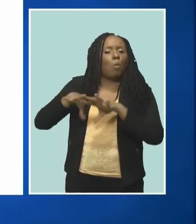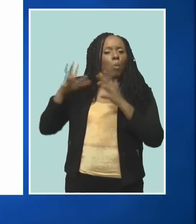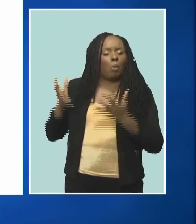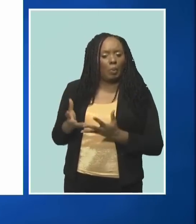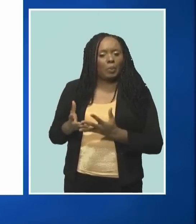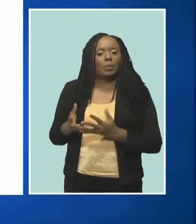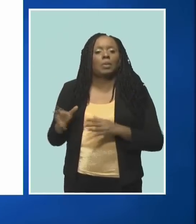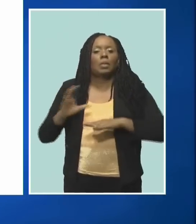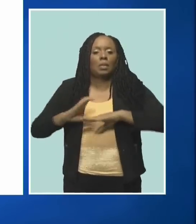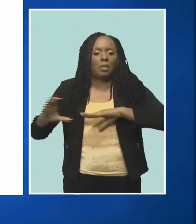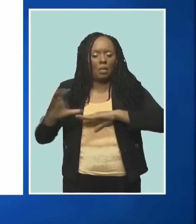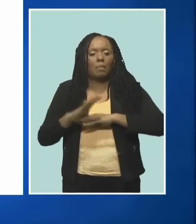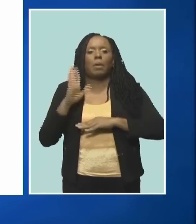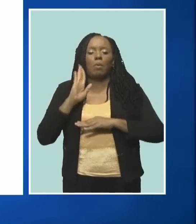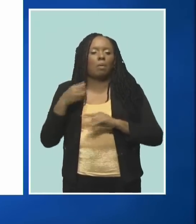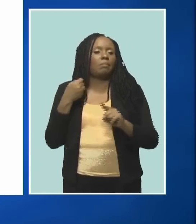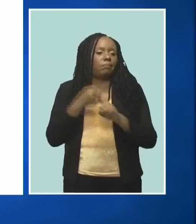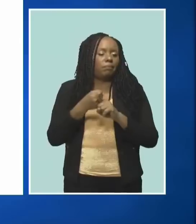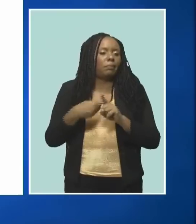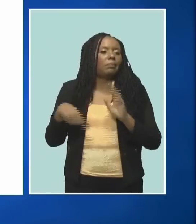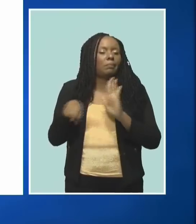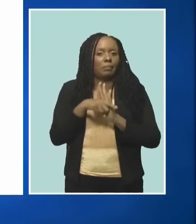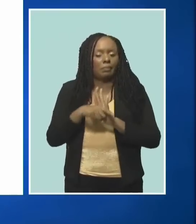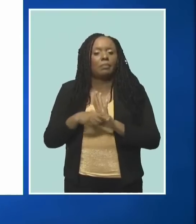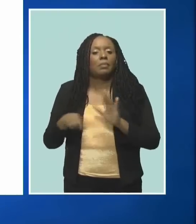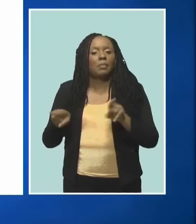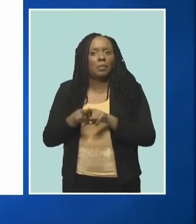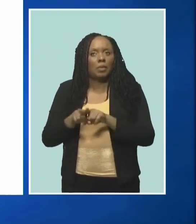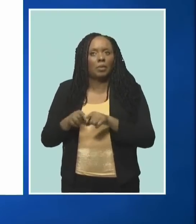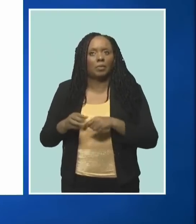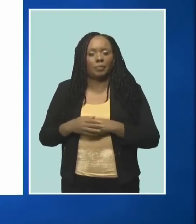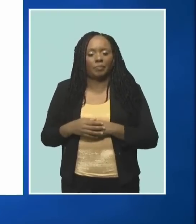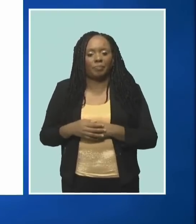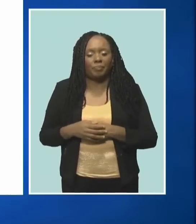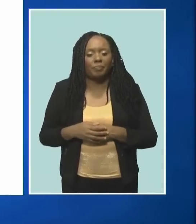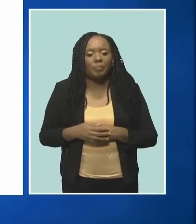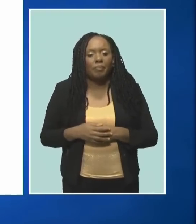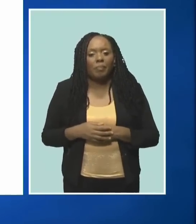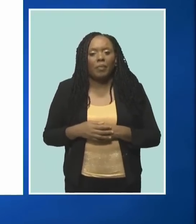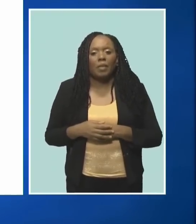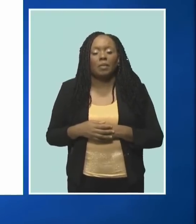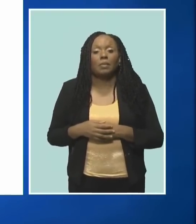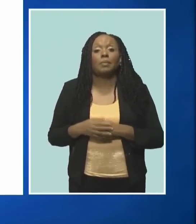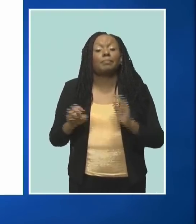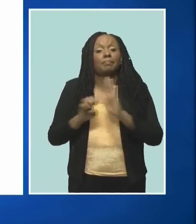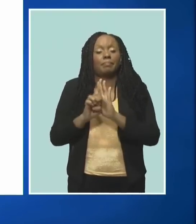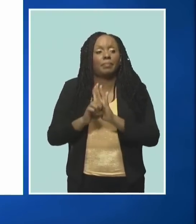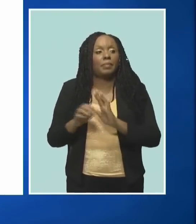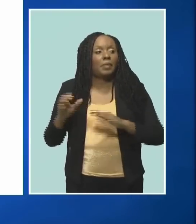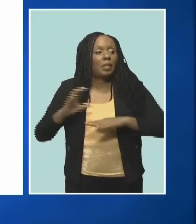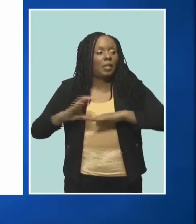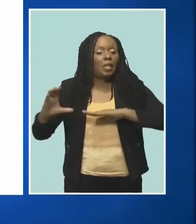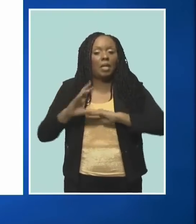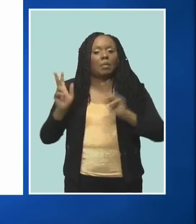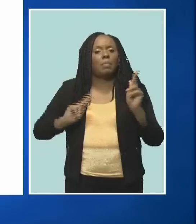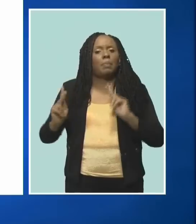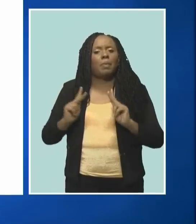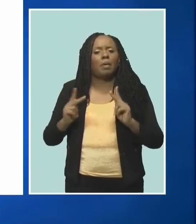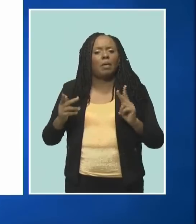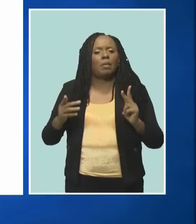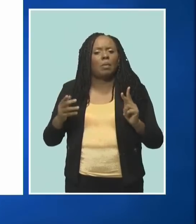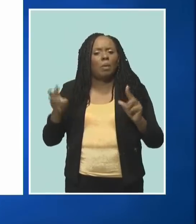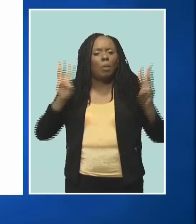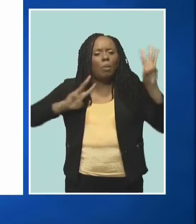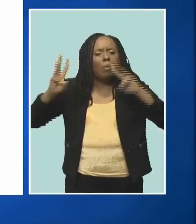that the Caribbean will also be impacted by that as we go on. So if you say Caribbean people, for example, are concerned about the war in Gaza, and